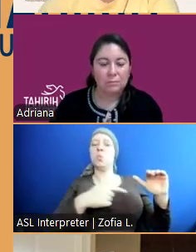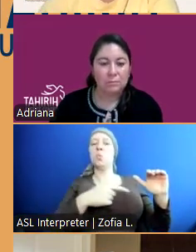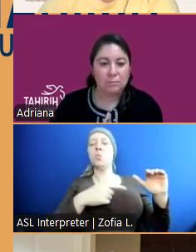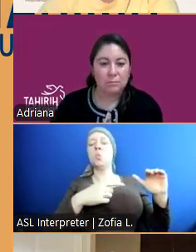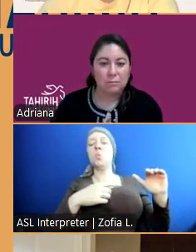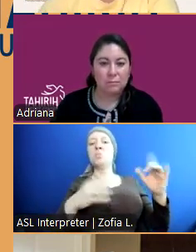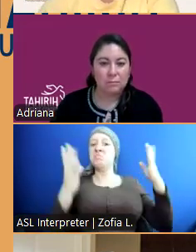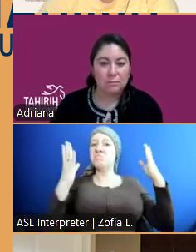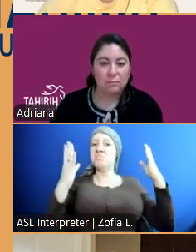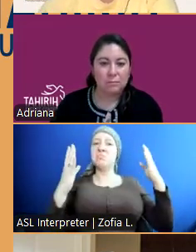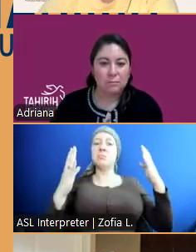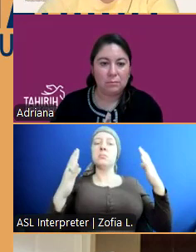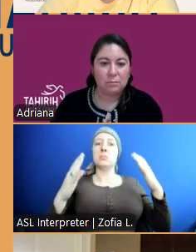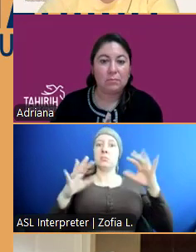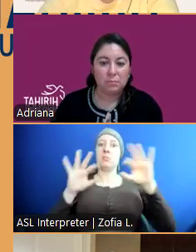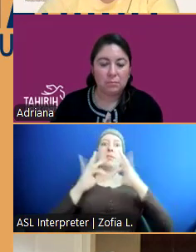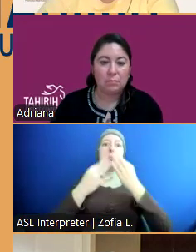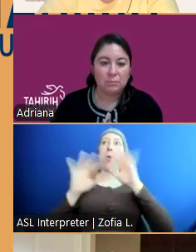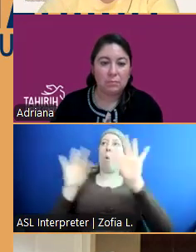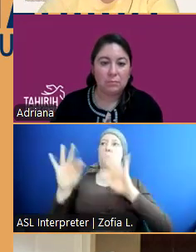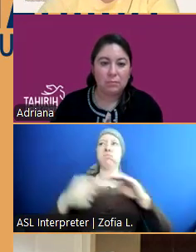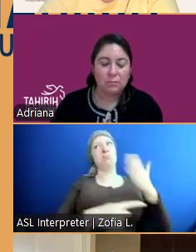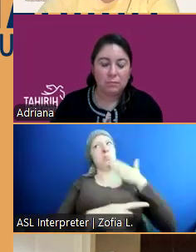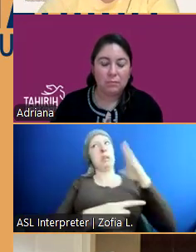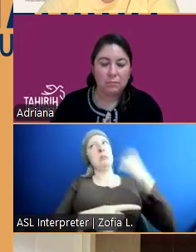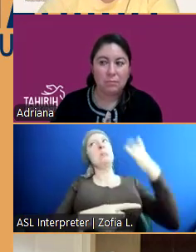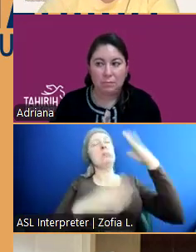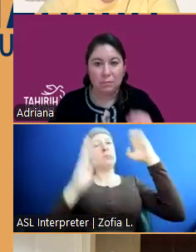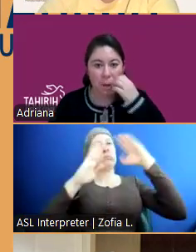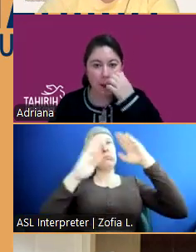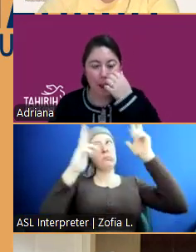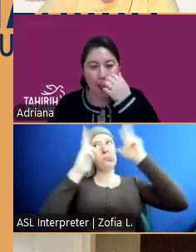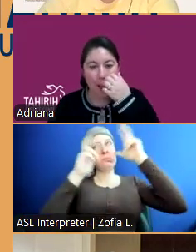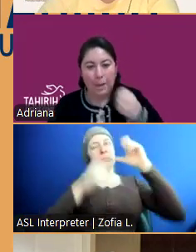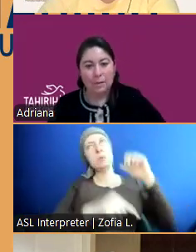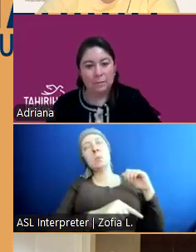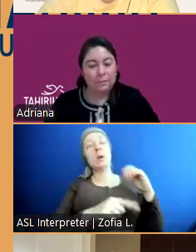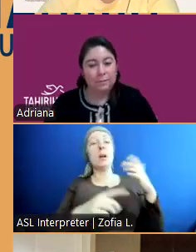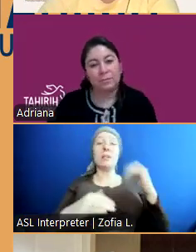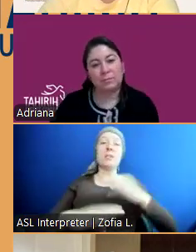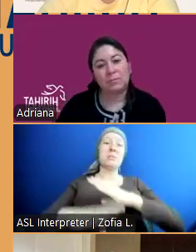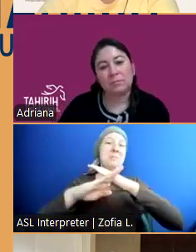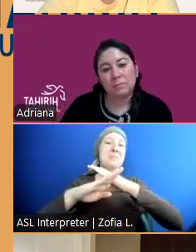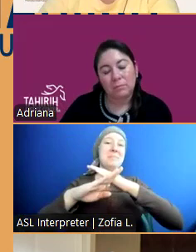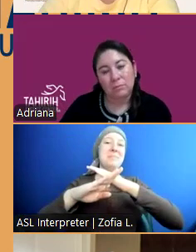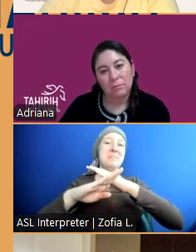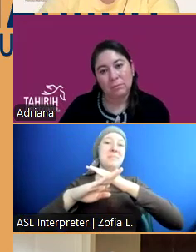you know, they paint them in a very negative light. And so that is another barrier, right, in